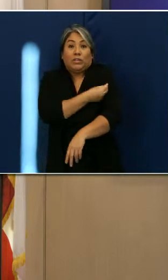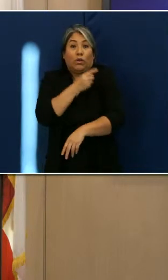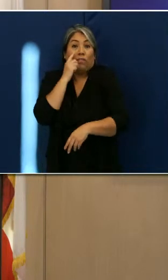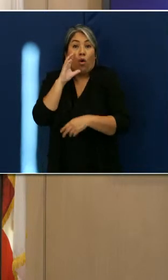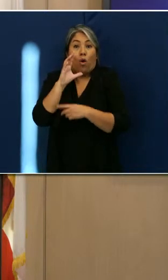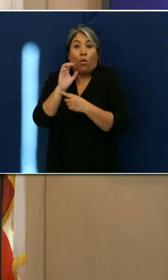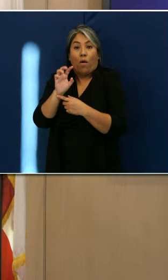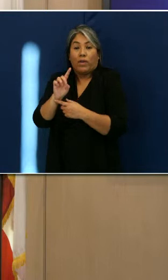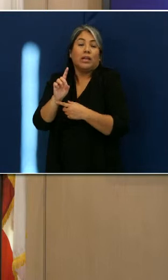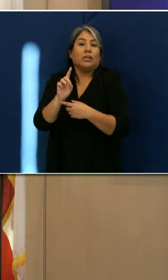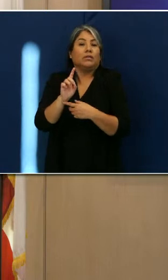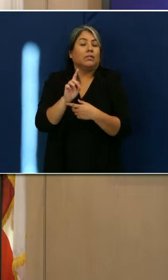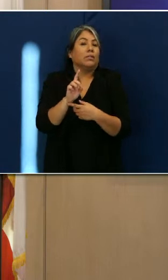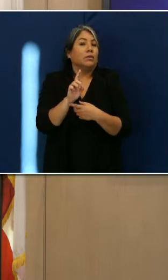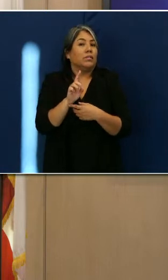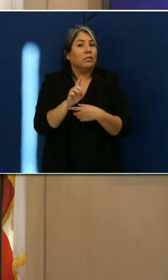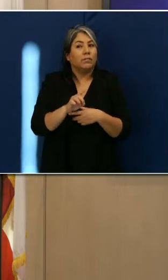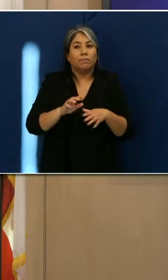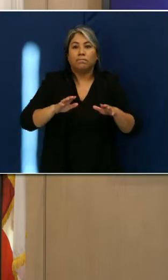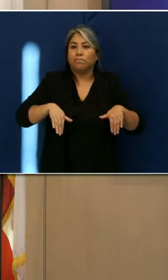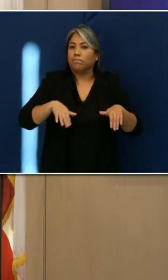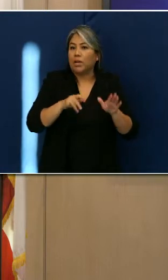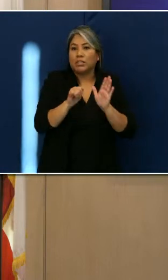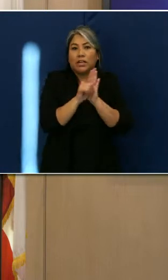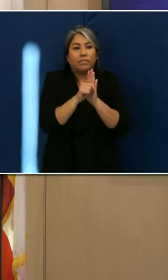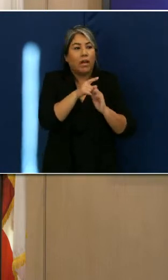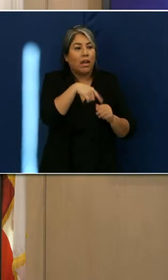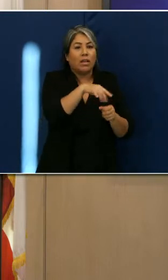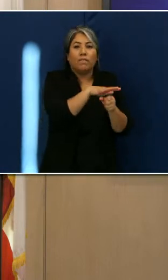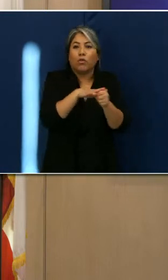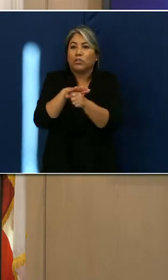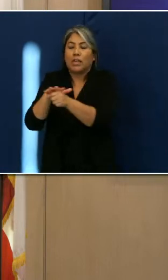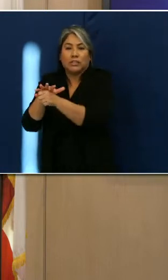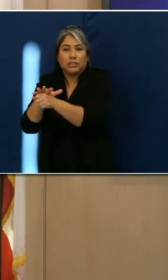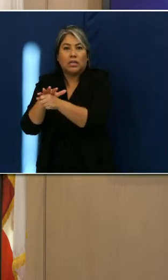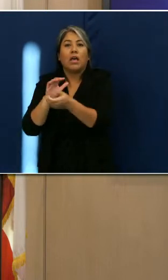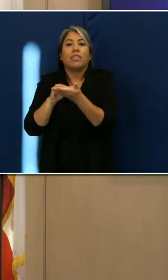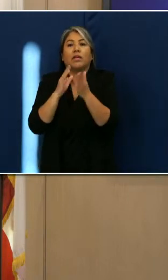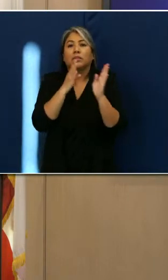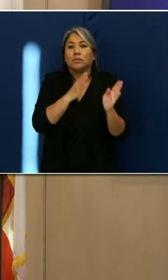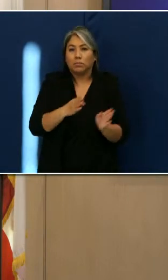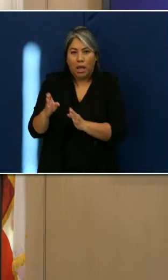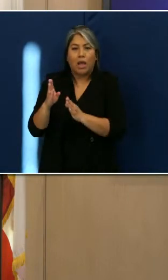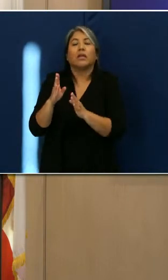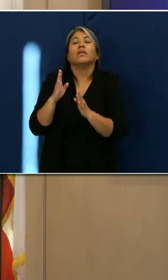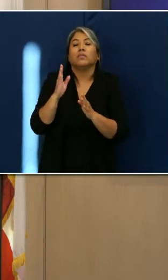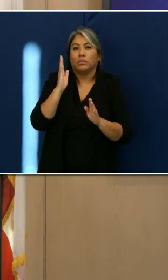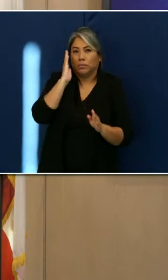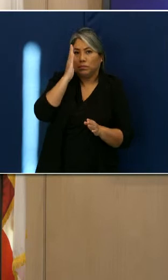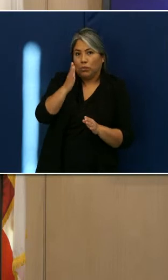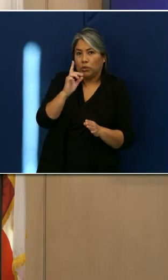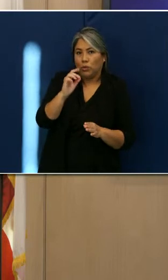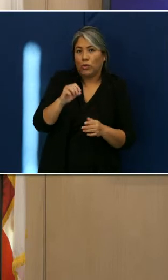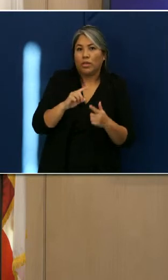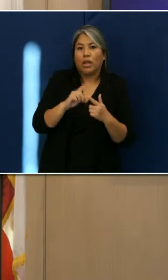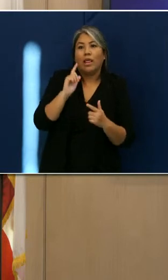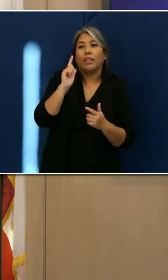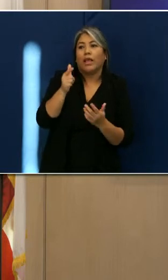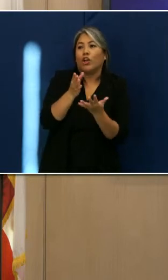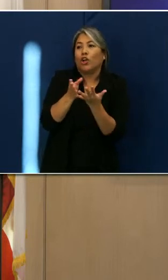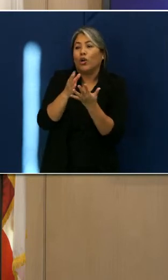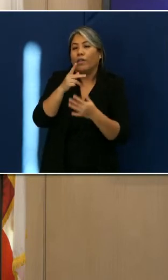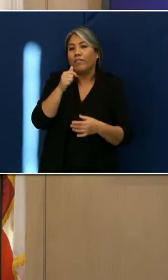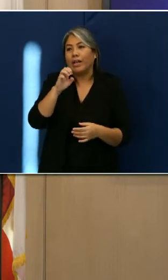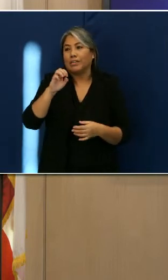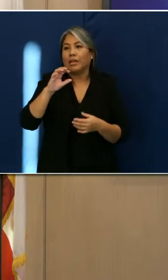COVID vaccination, we have not identified any of those sites yet. That is part of our planning that we're going to do in the later phases, as Dr.